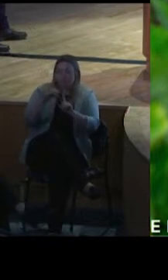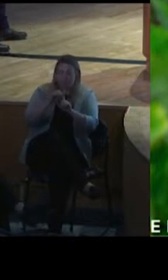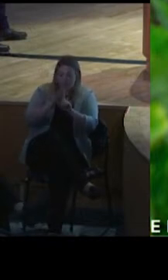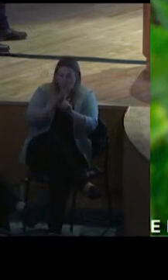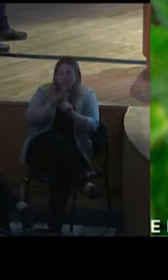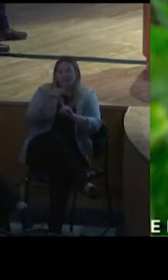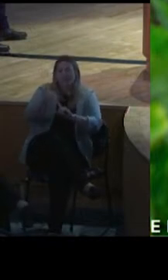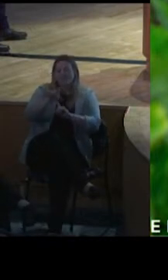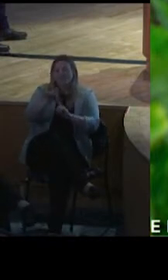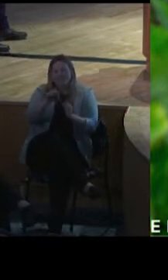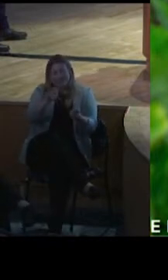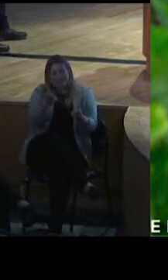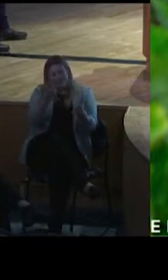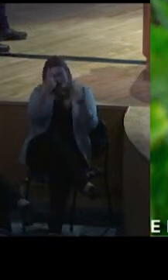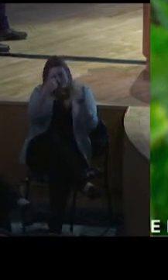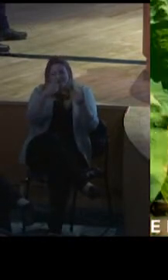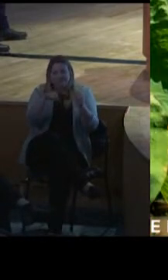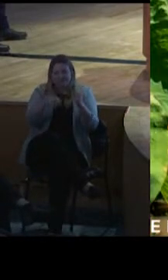and then support it,